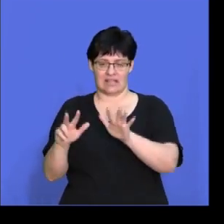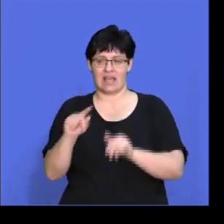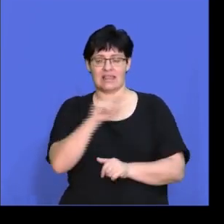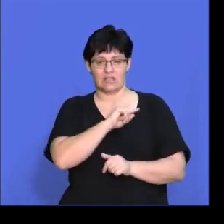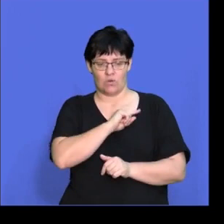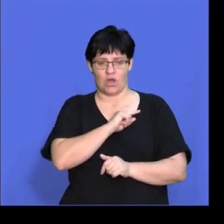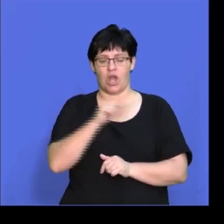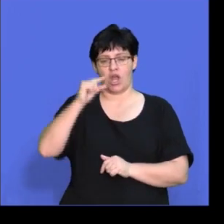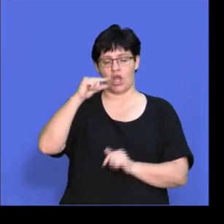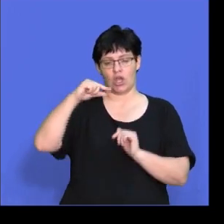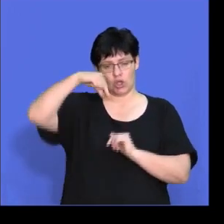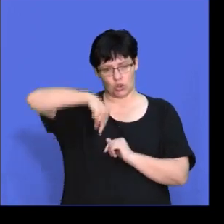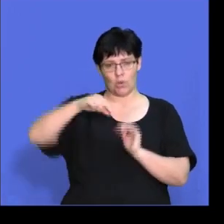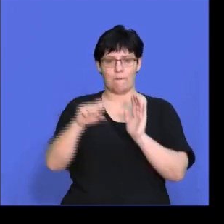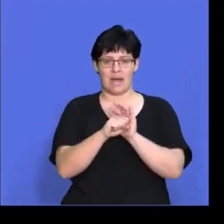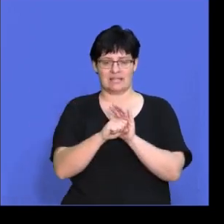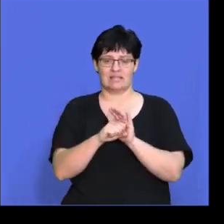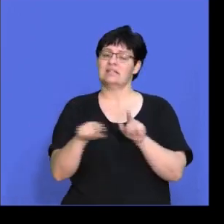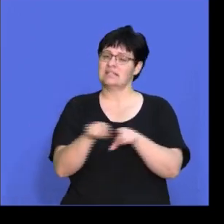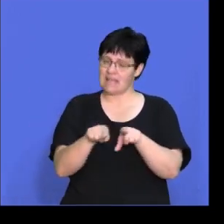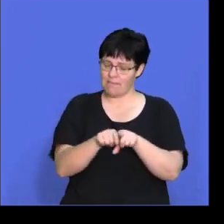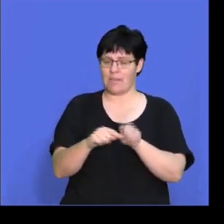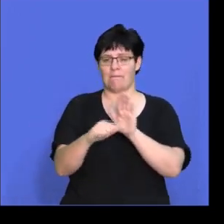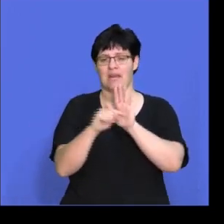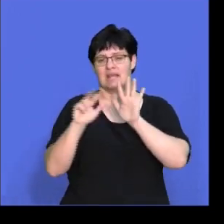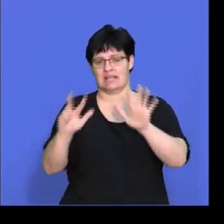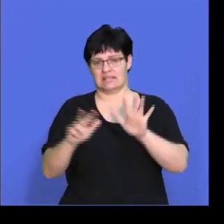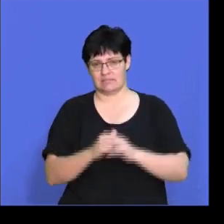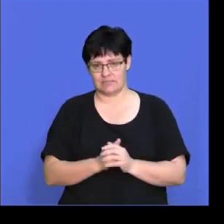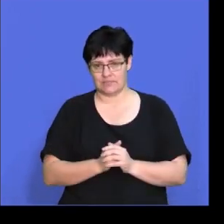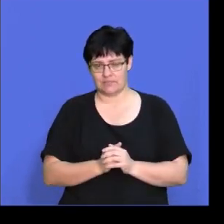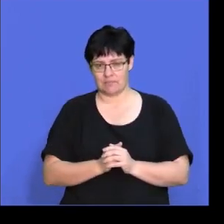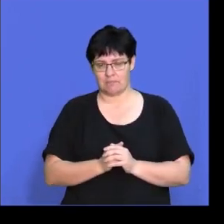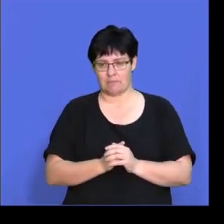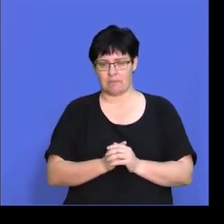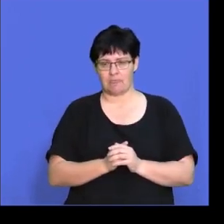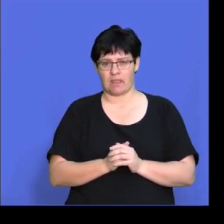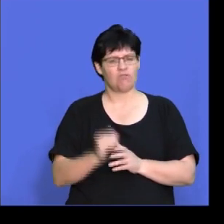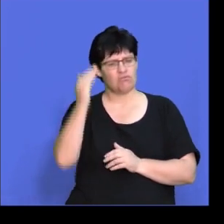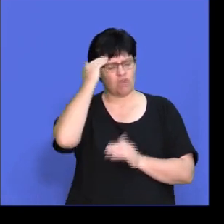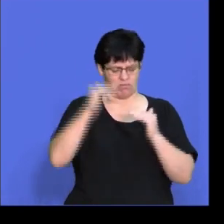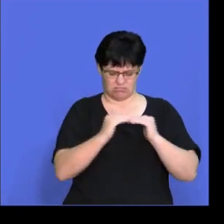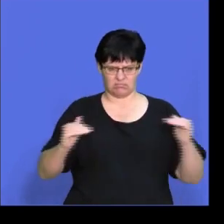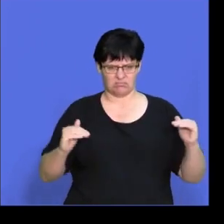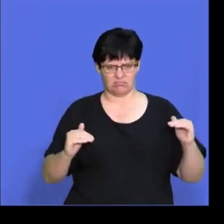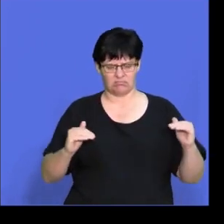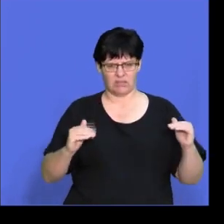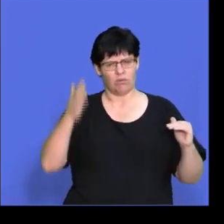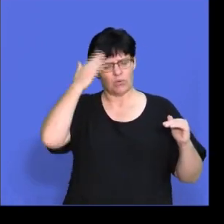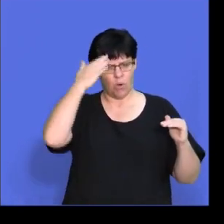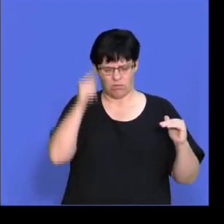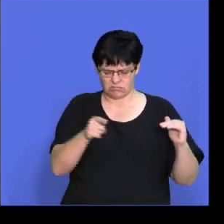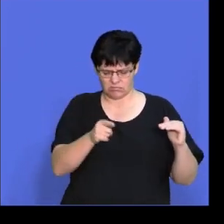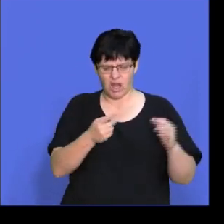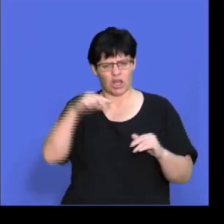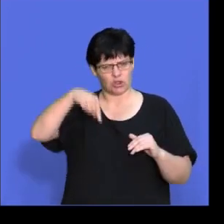Therefore, q must also be equal to -8. Okay, so if you know the horizontal asymptote, you can